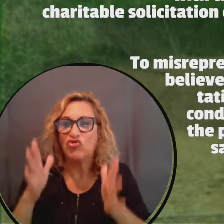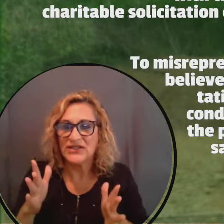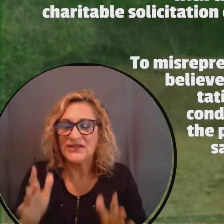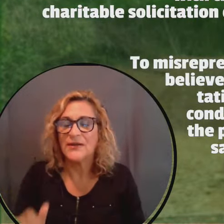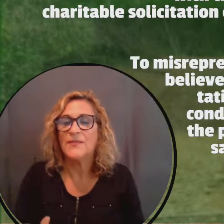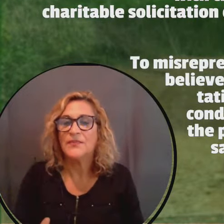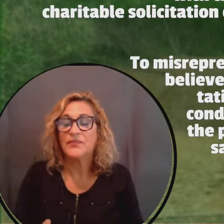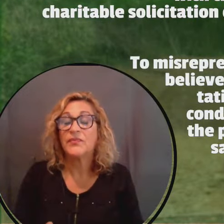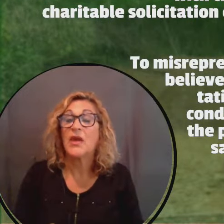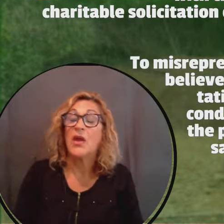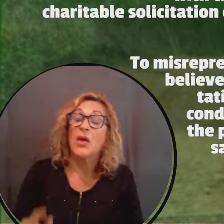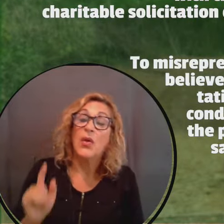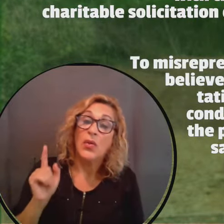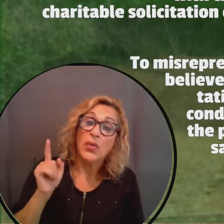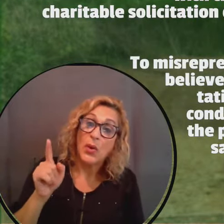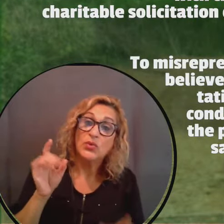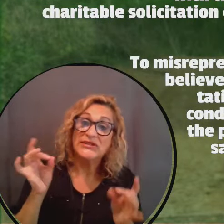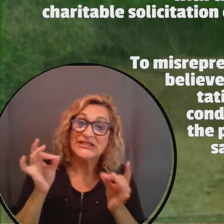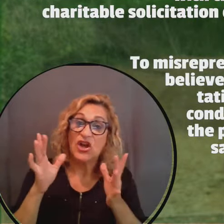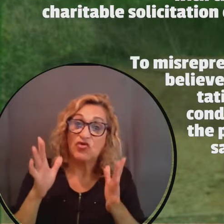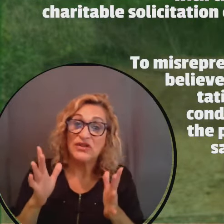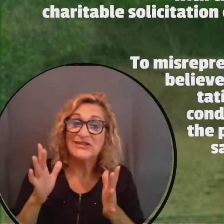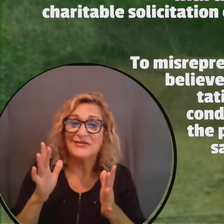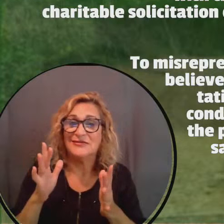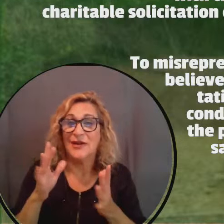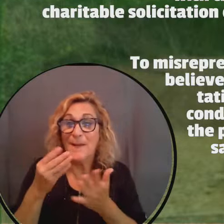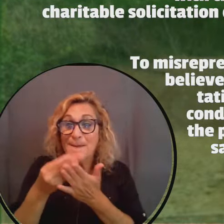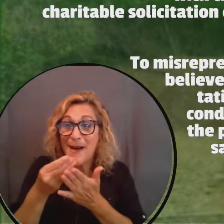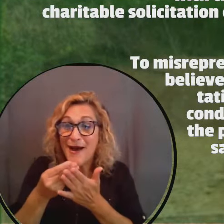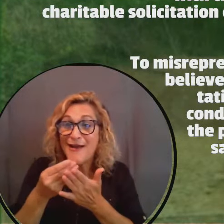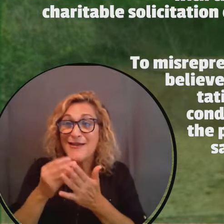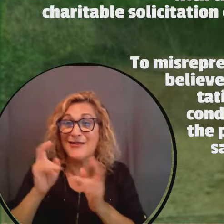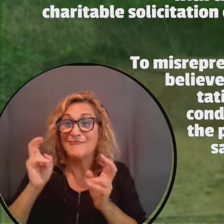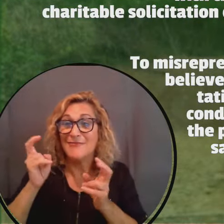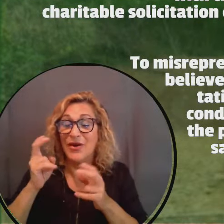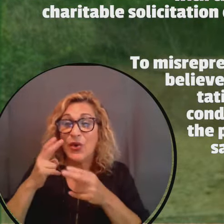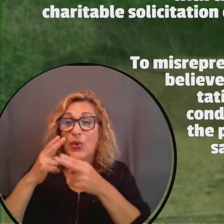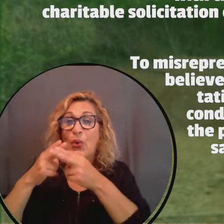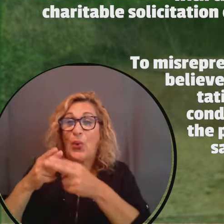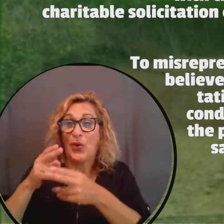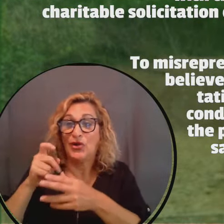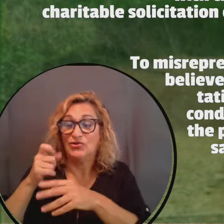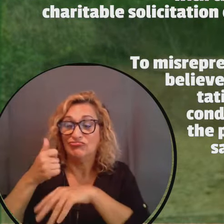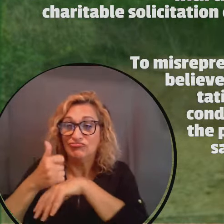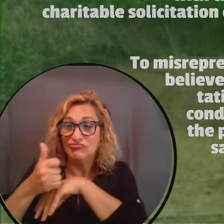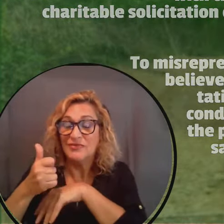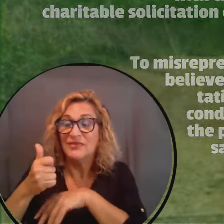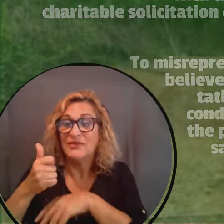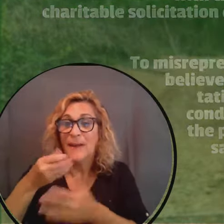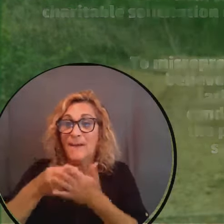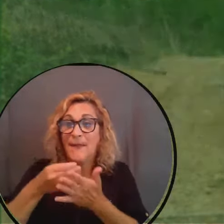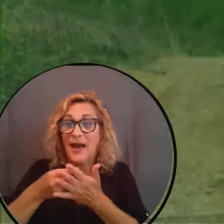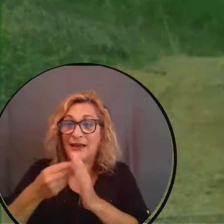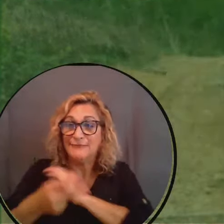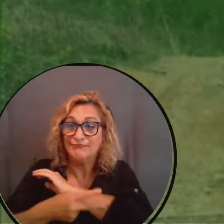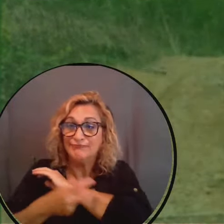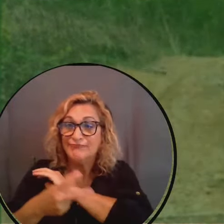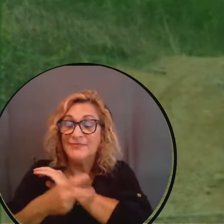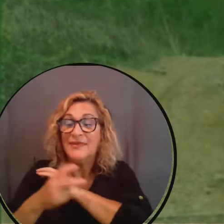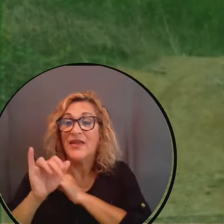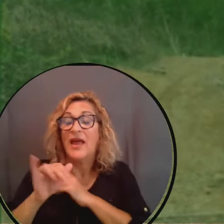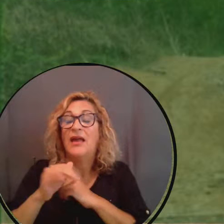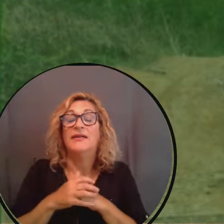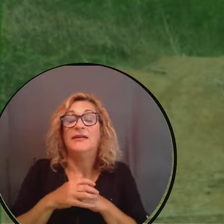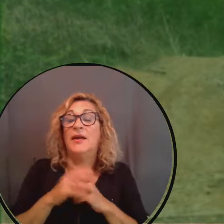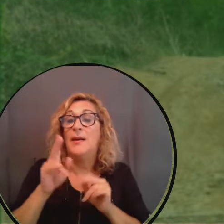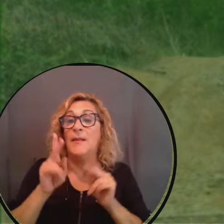terrorism prosecutions and the money laundering prosecutions here is that even in the federal prosecutions, the individual